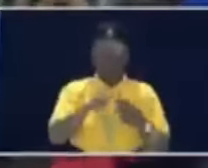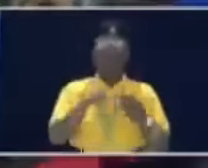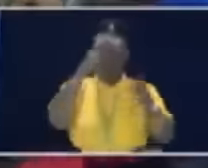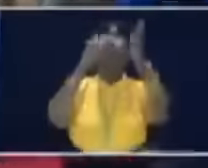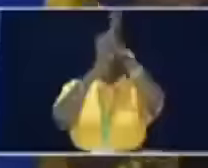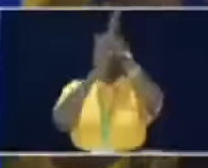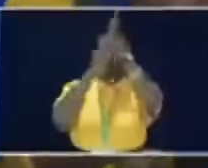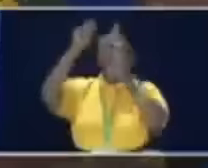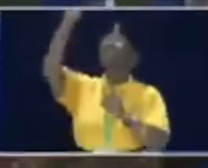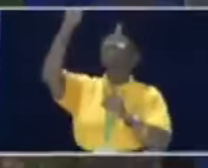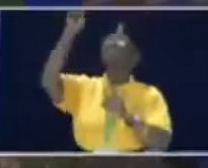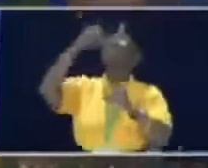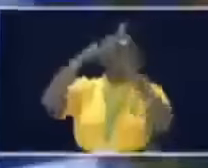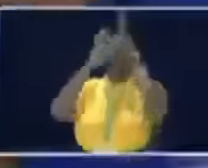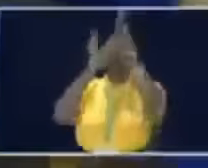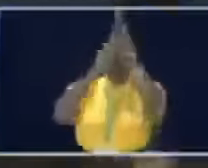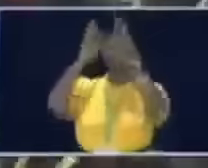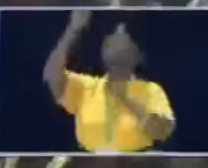Praise Him.